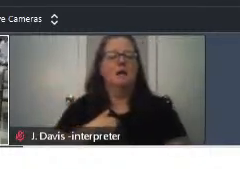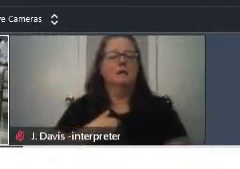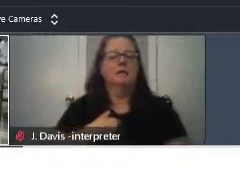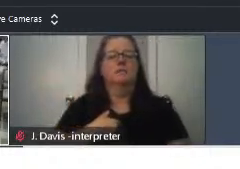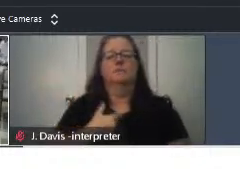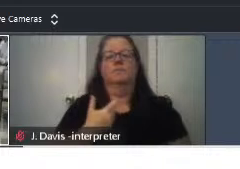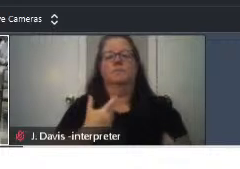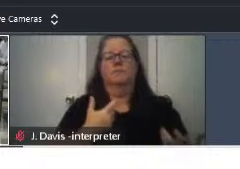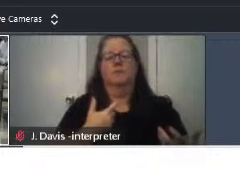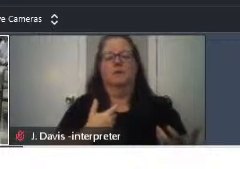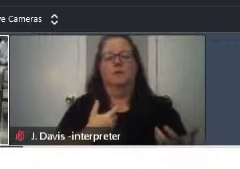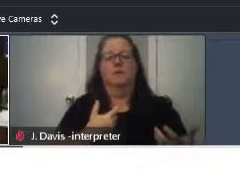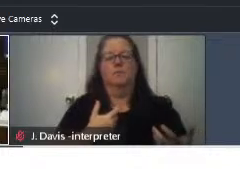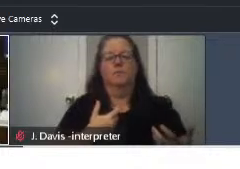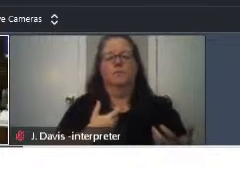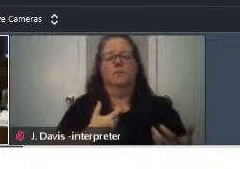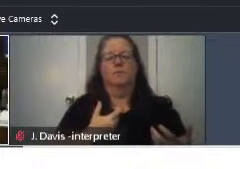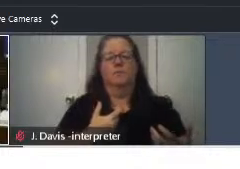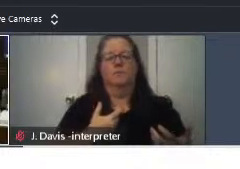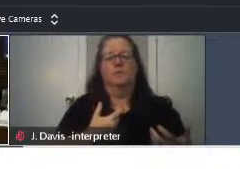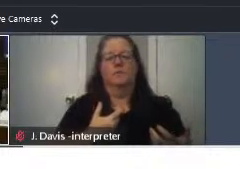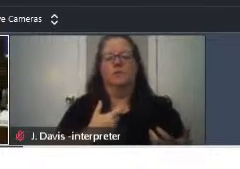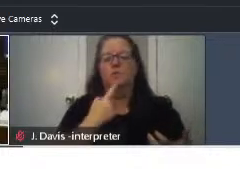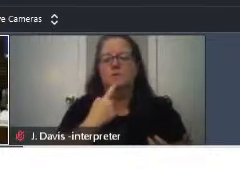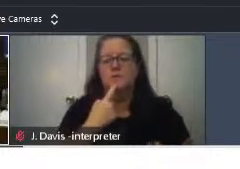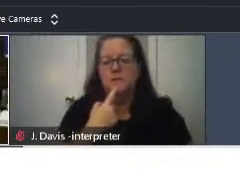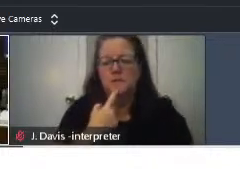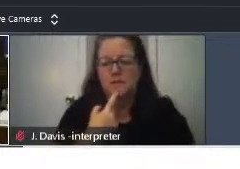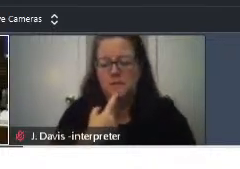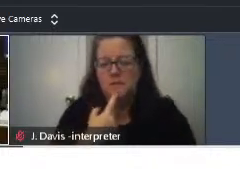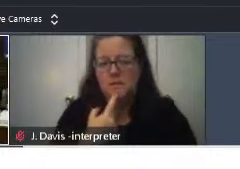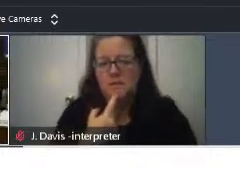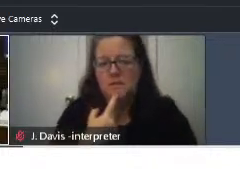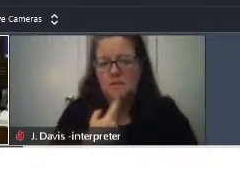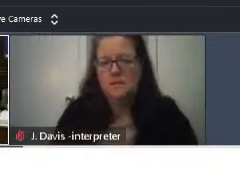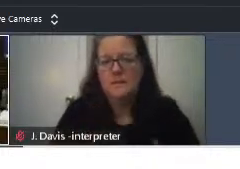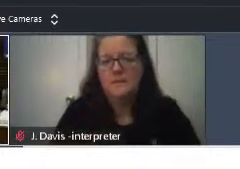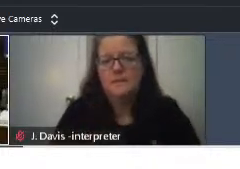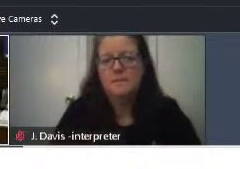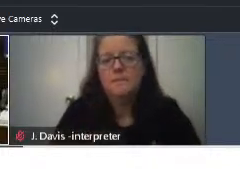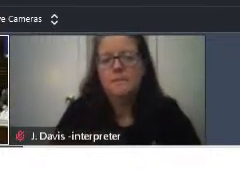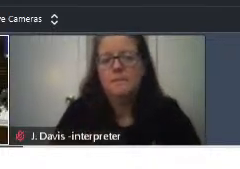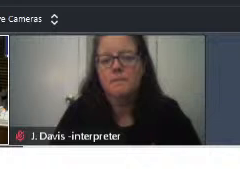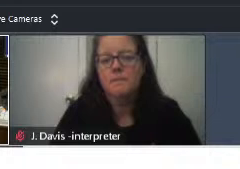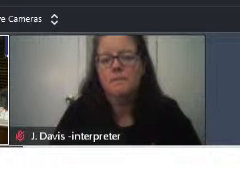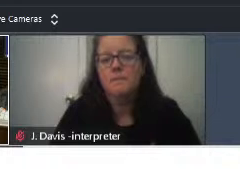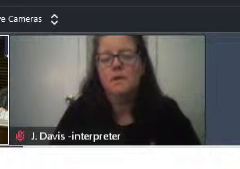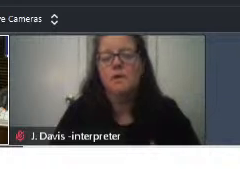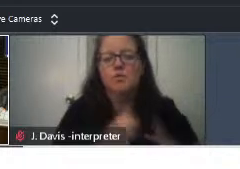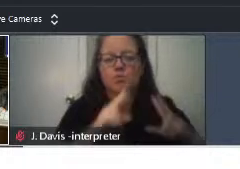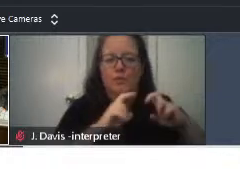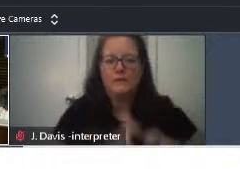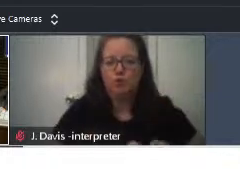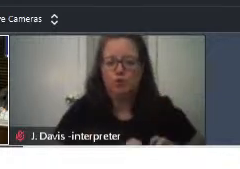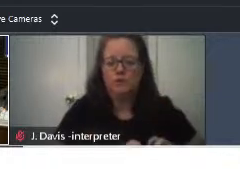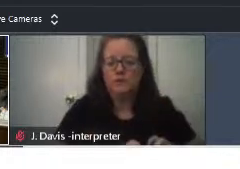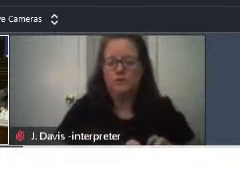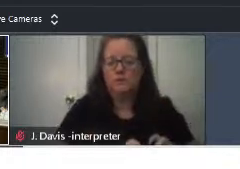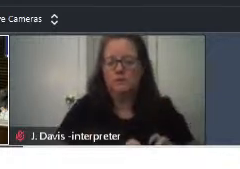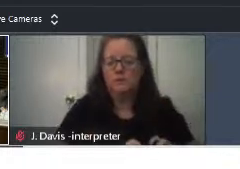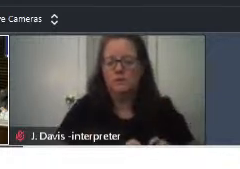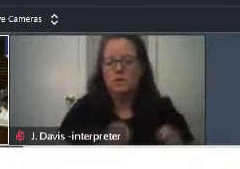So, as you said, it came Thursday. Your DPD has been reviewing, exploring, researching this. These